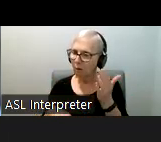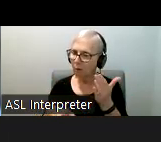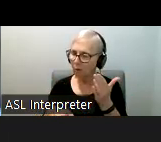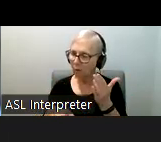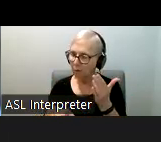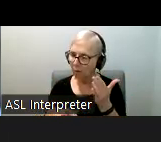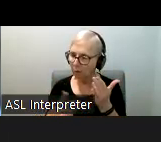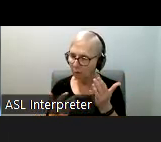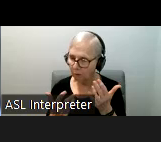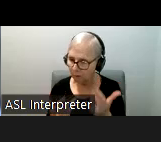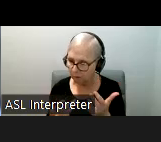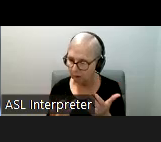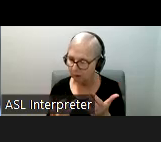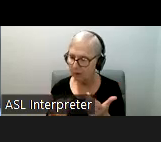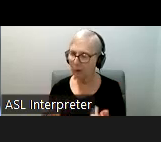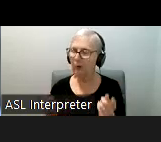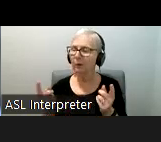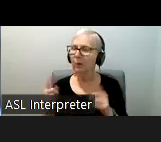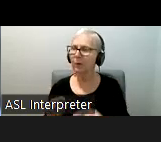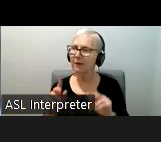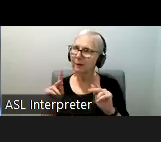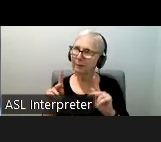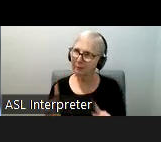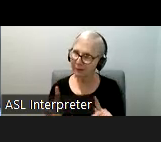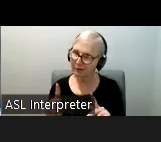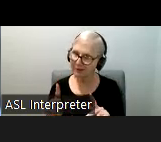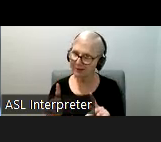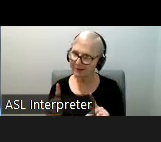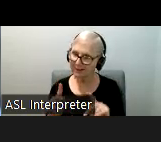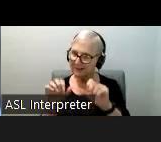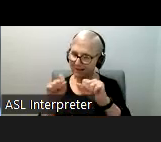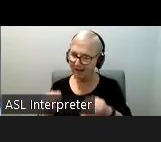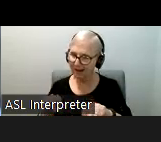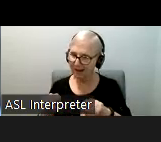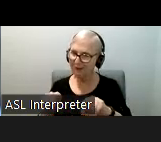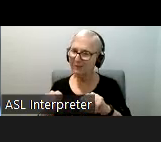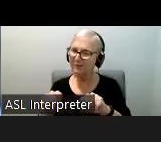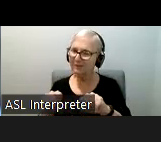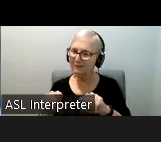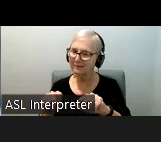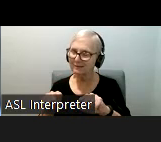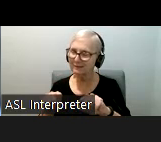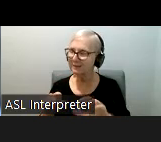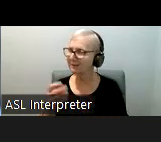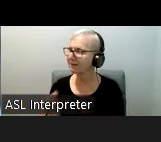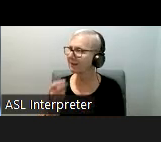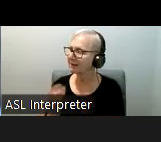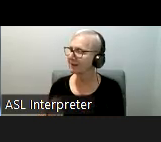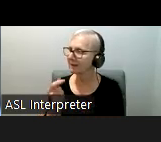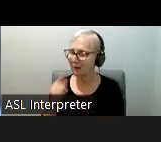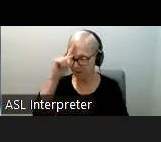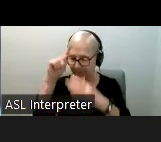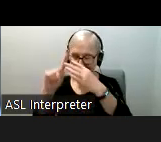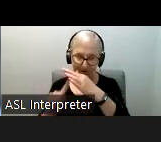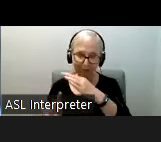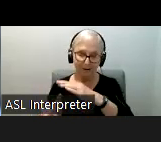the, so when a person is able to, oh God, I'm losing my train of